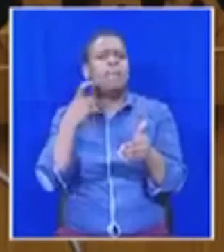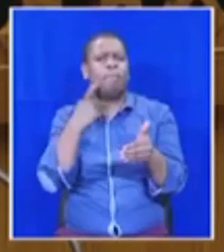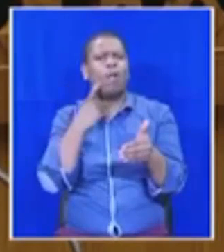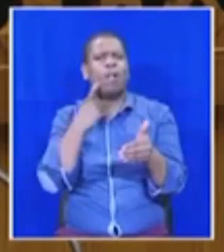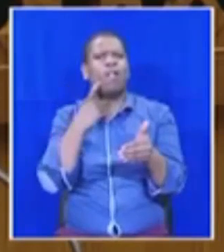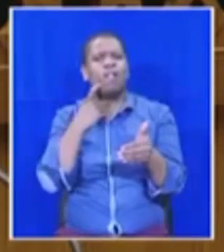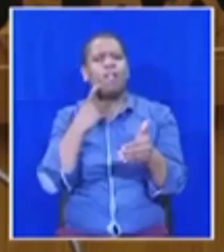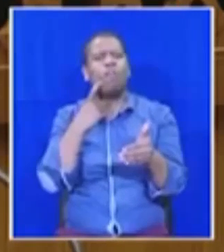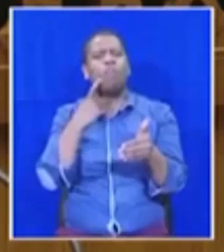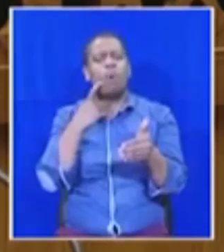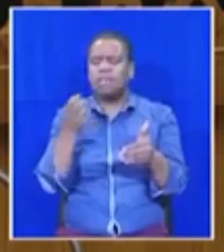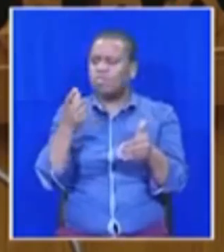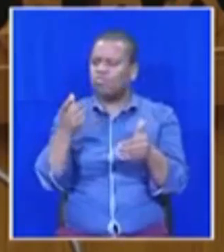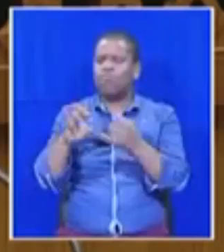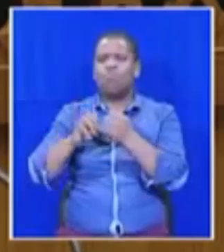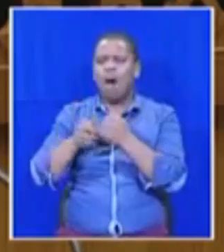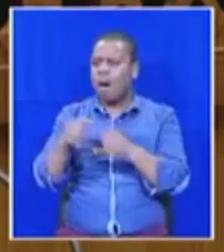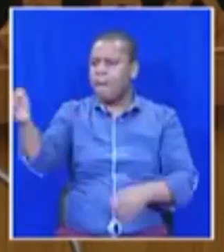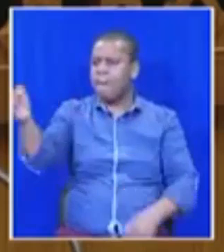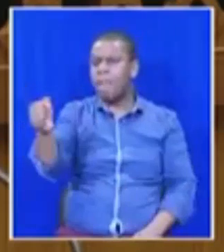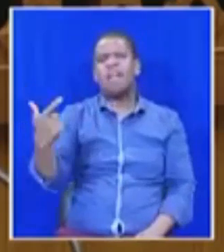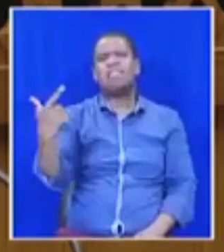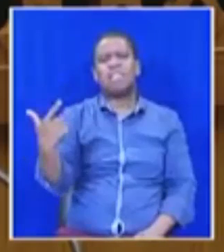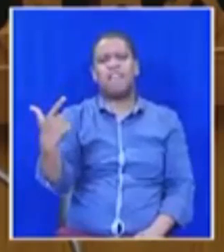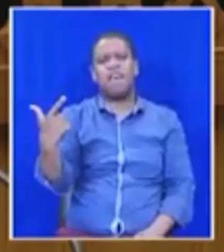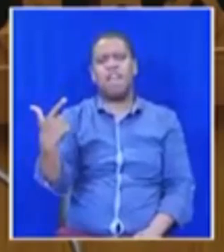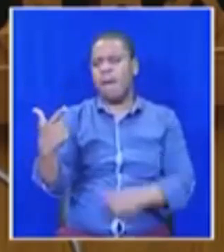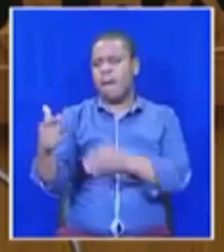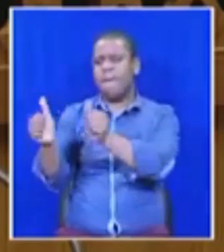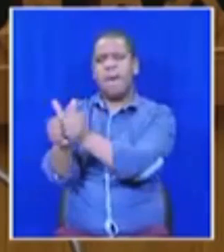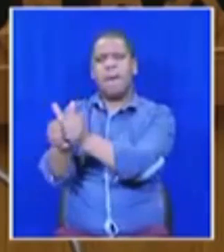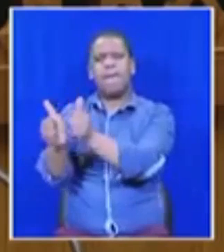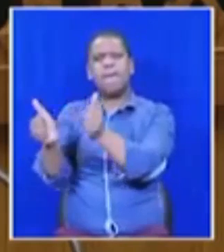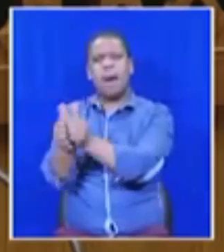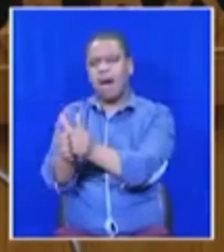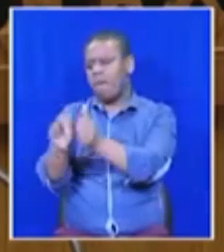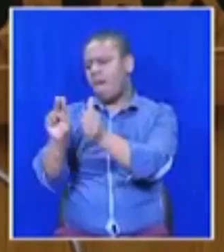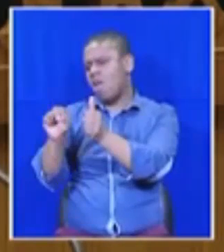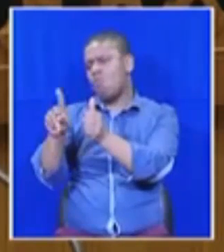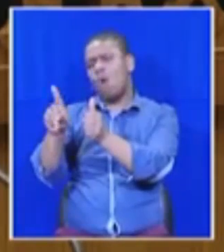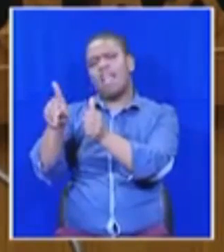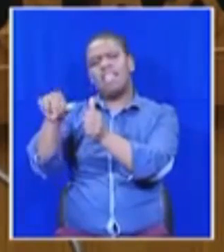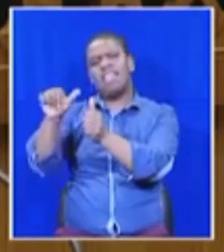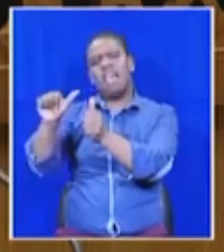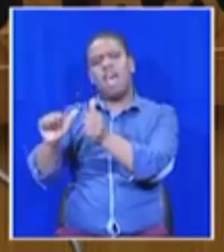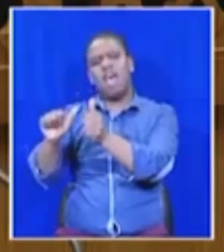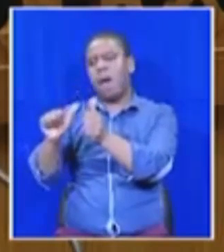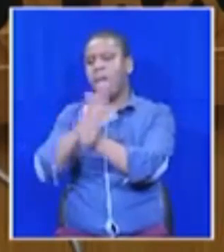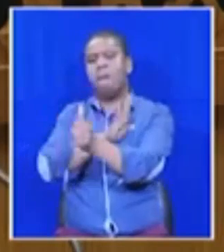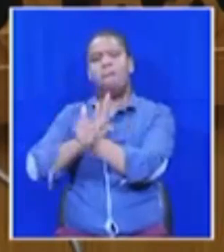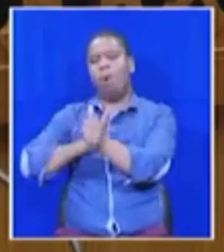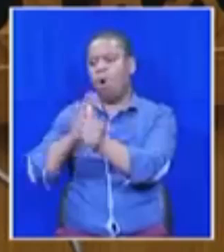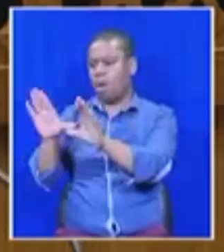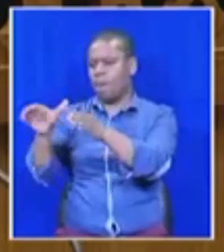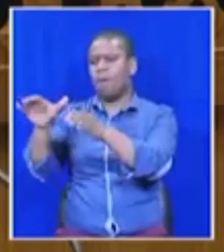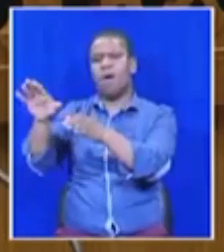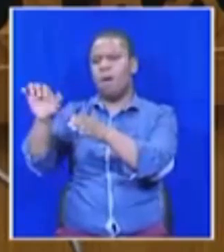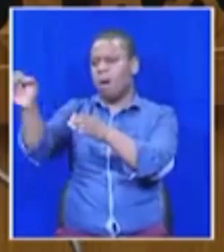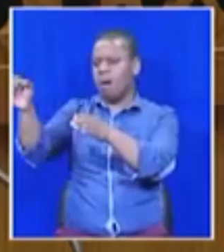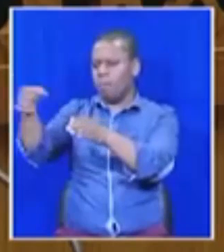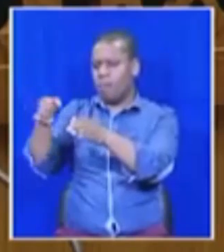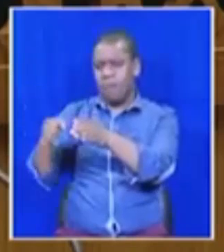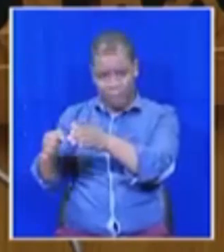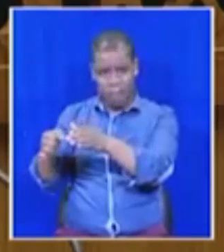only appoint 7 members of the NYDA board. That is not happening. It's now for the 3rd time,